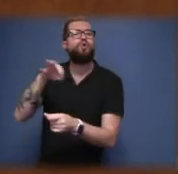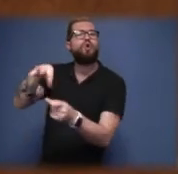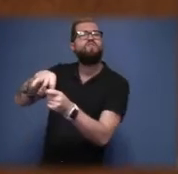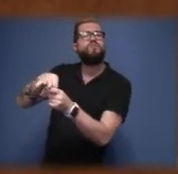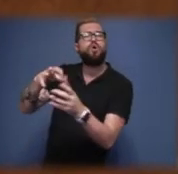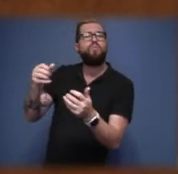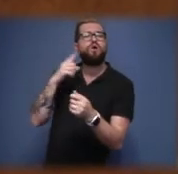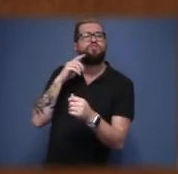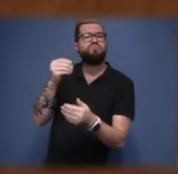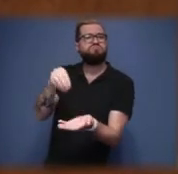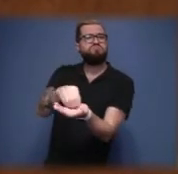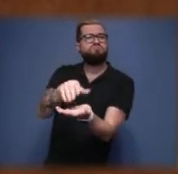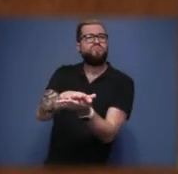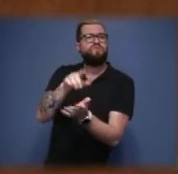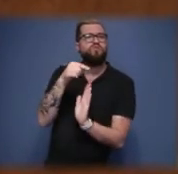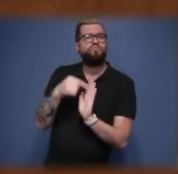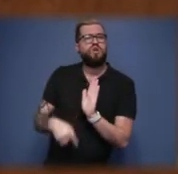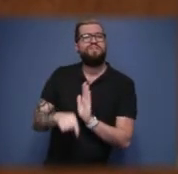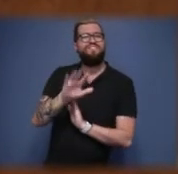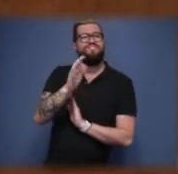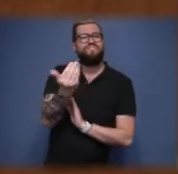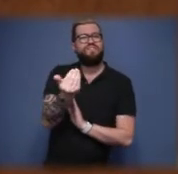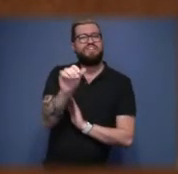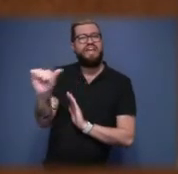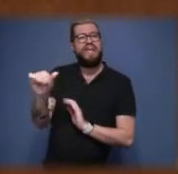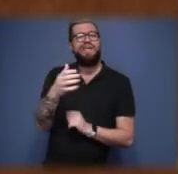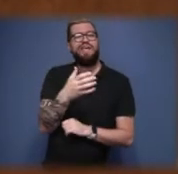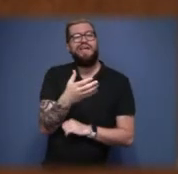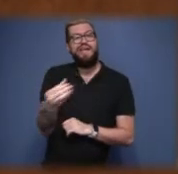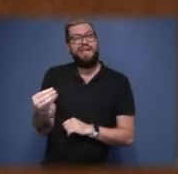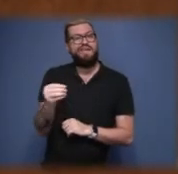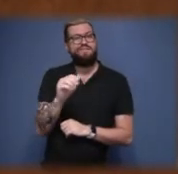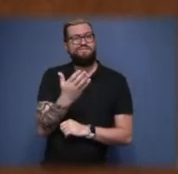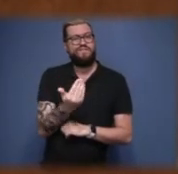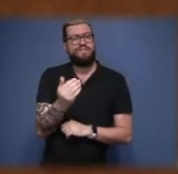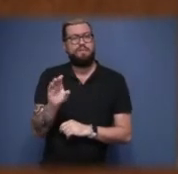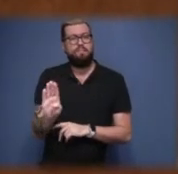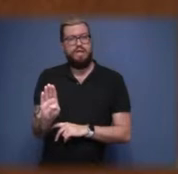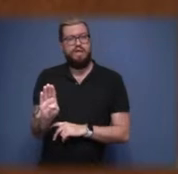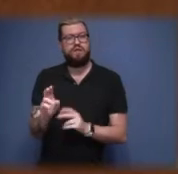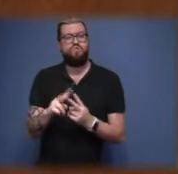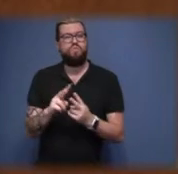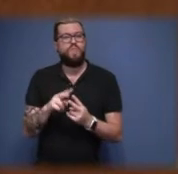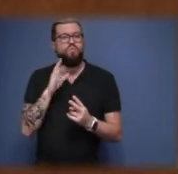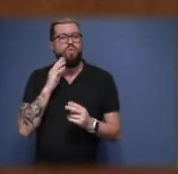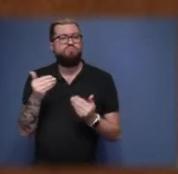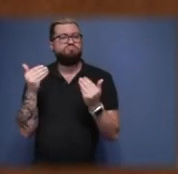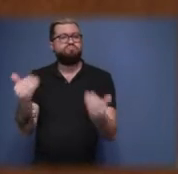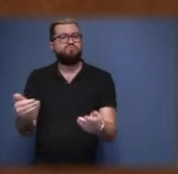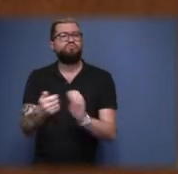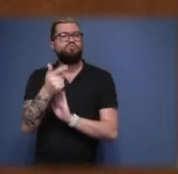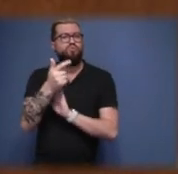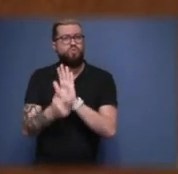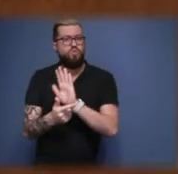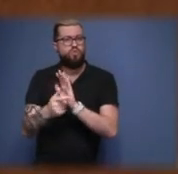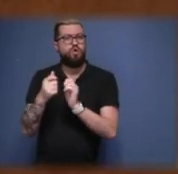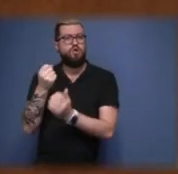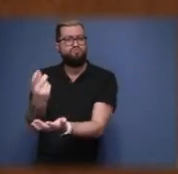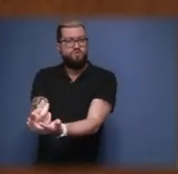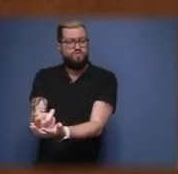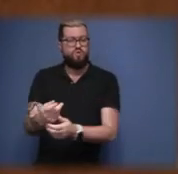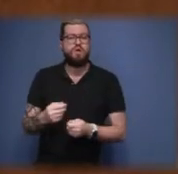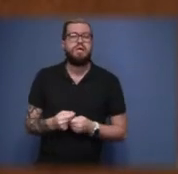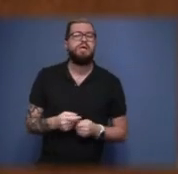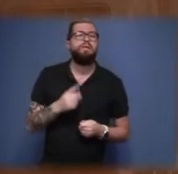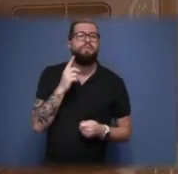wanted to note for the record that 15A and 15B are going on subject to solicitor approval, which I've already spoken to the